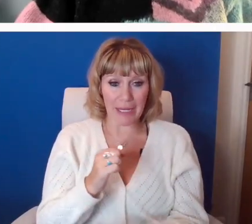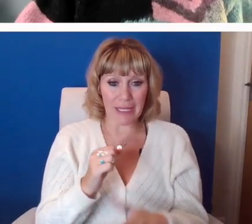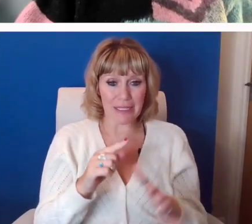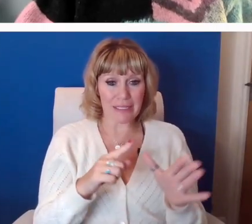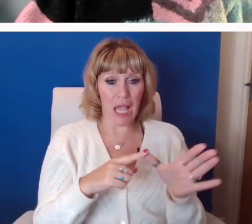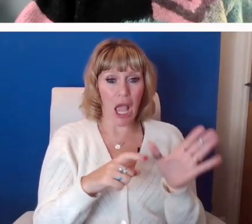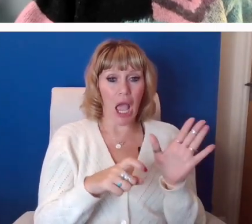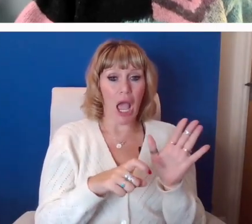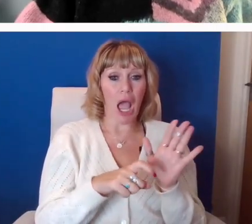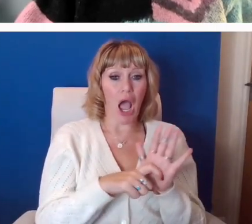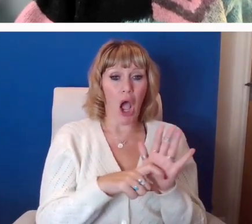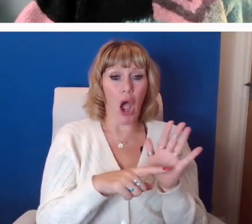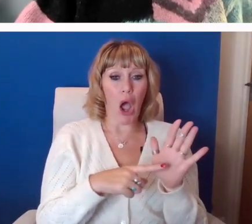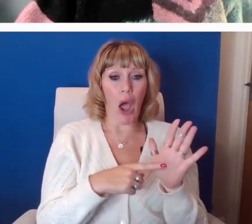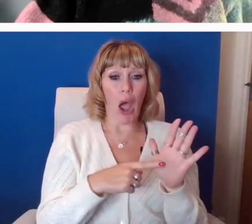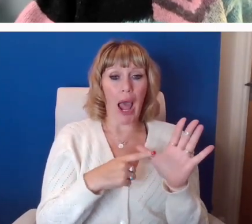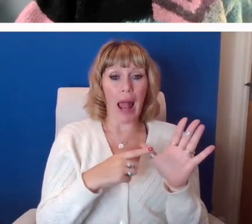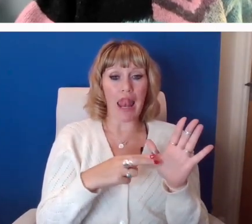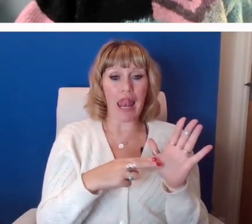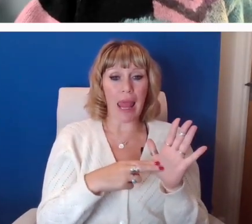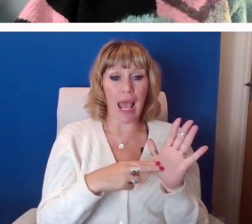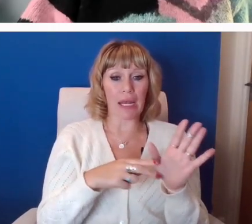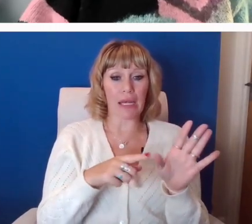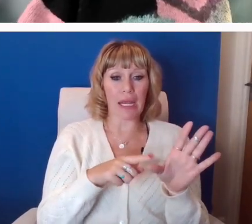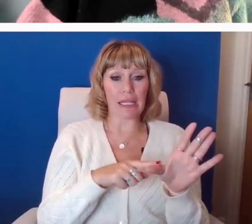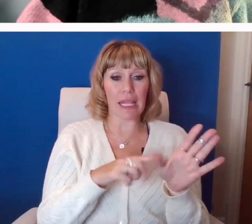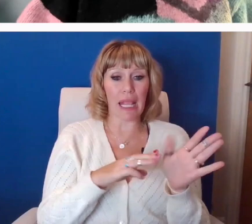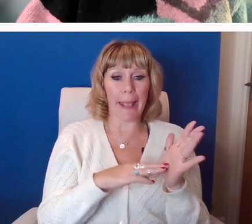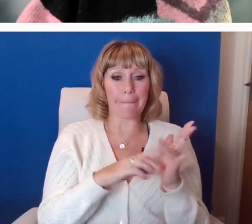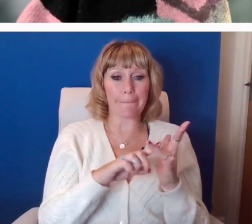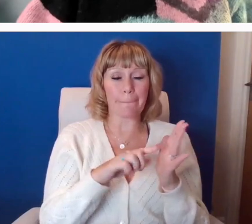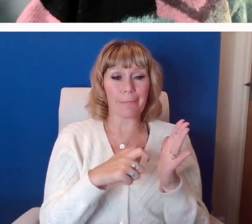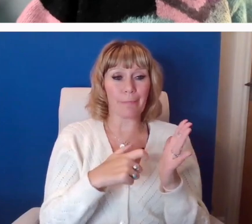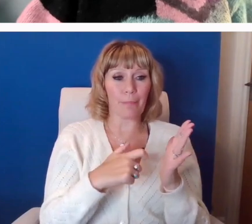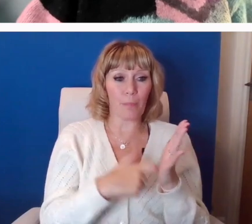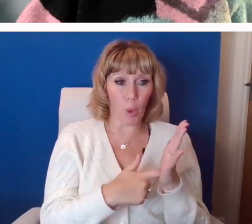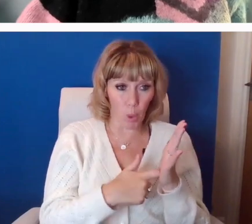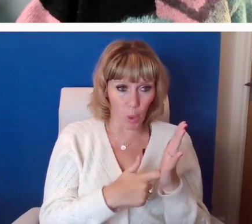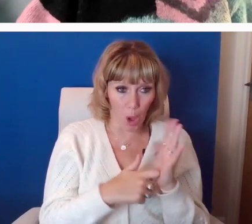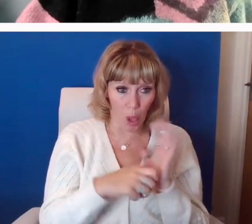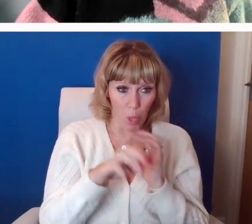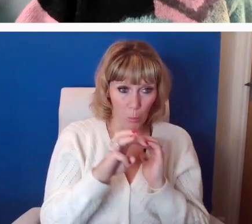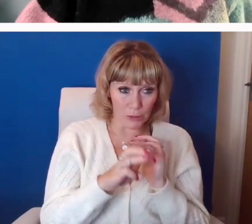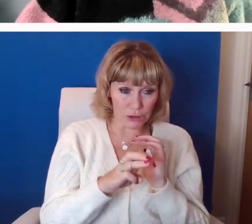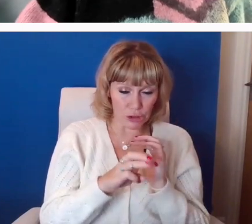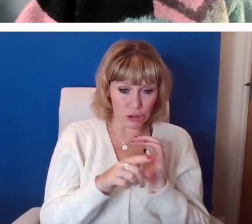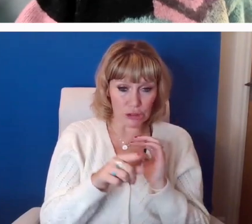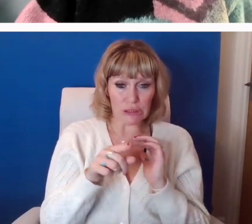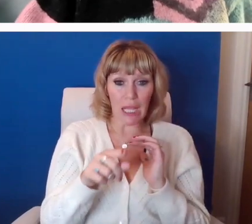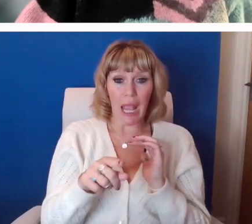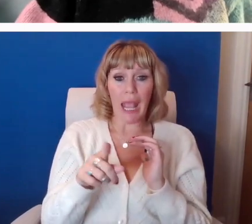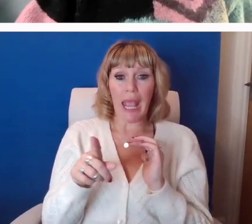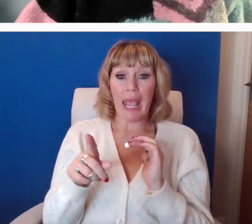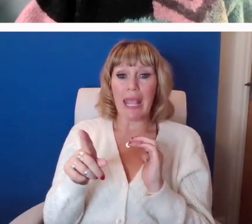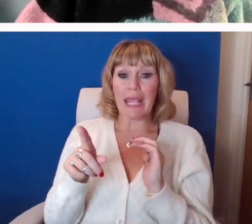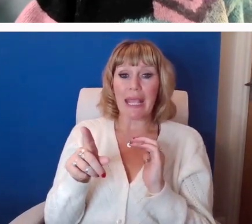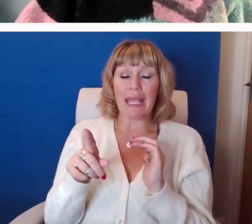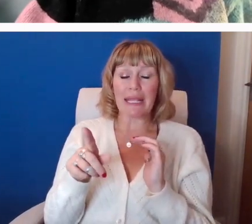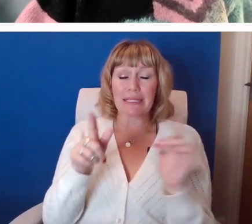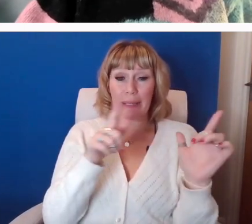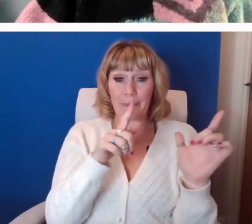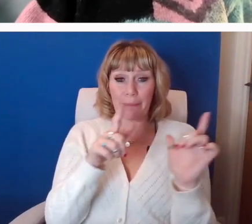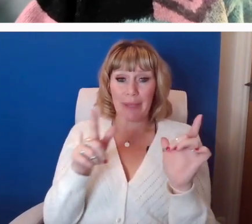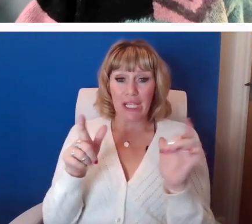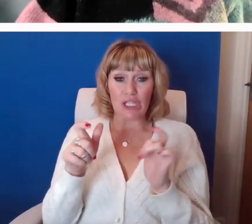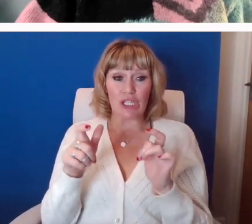2026 gouache and watercolor pencil. It's a picture of a mermaid sitting on a rock, looking out